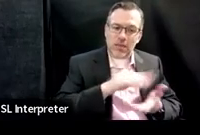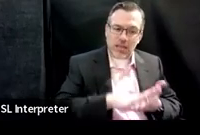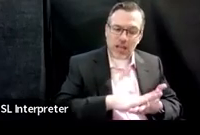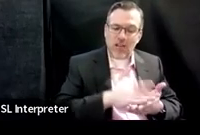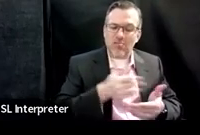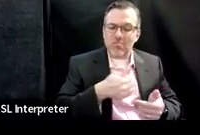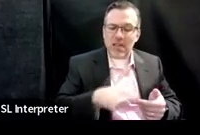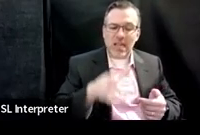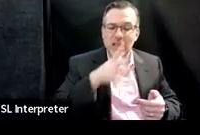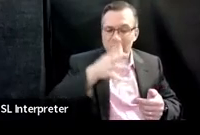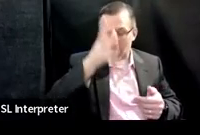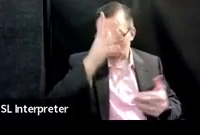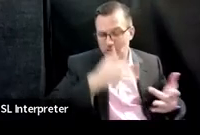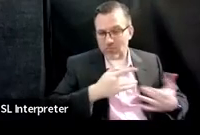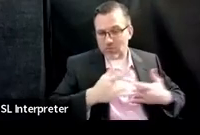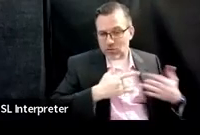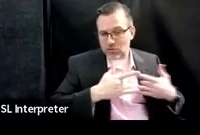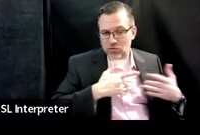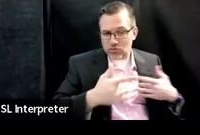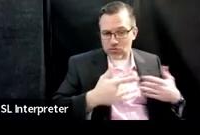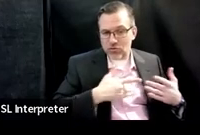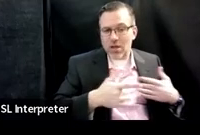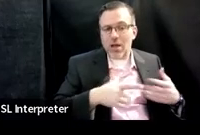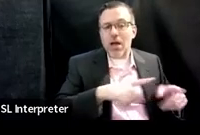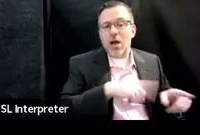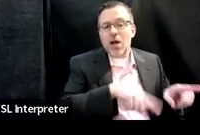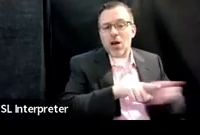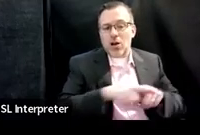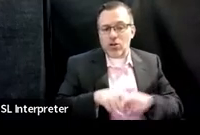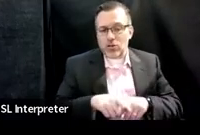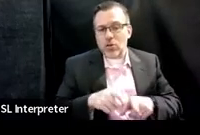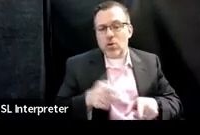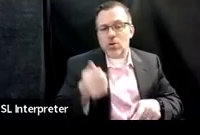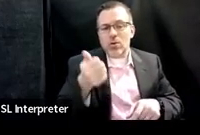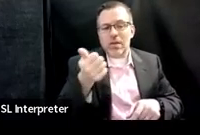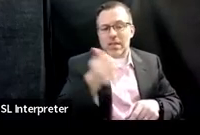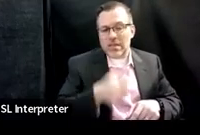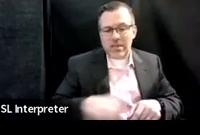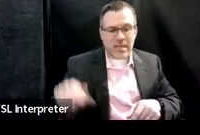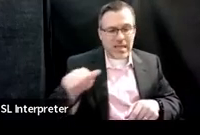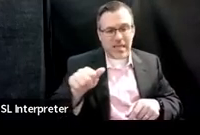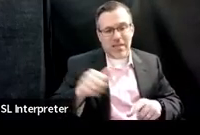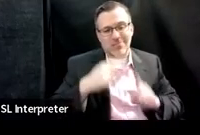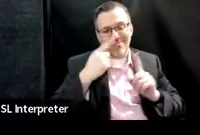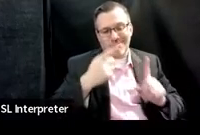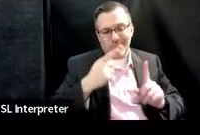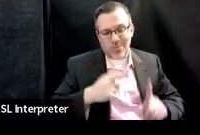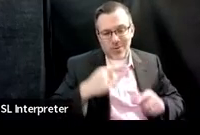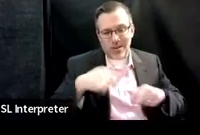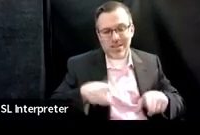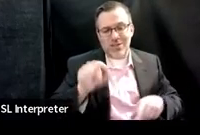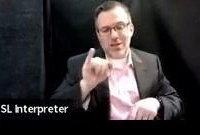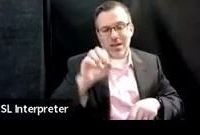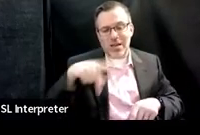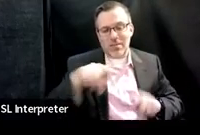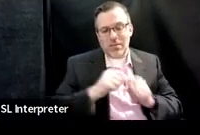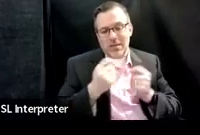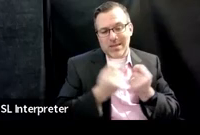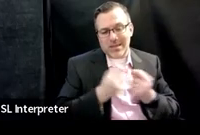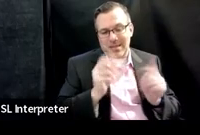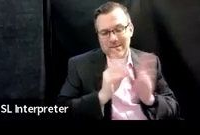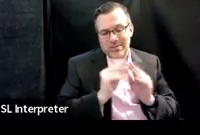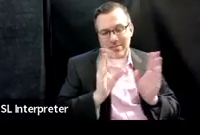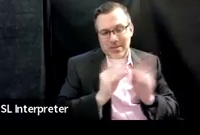also about capturing any other points that they made during the IEP team meeting that